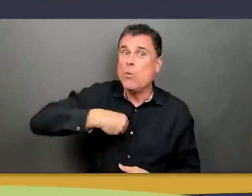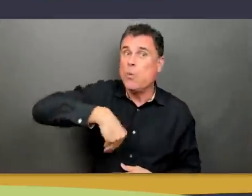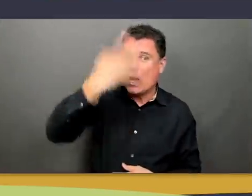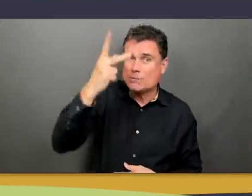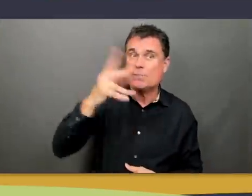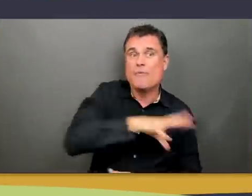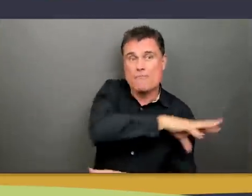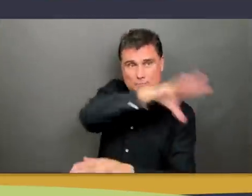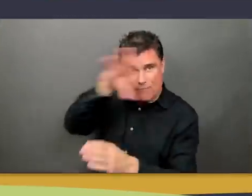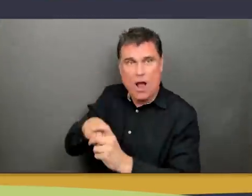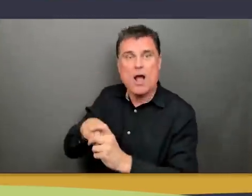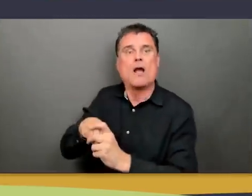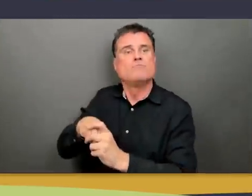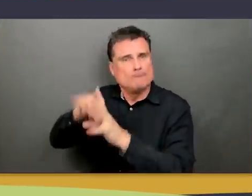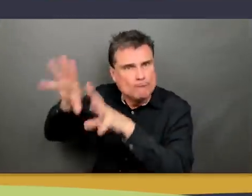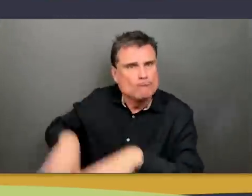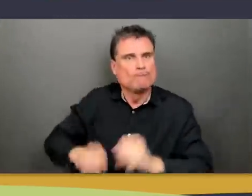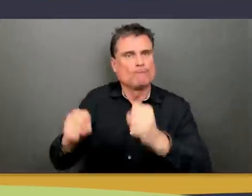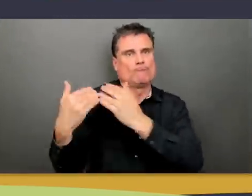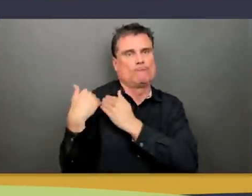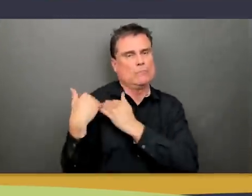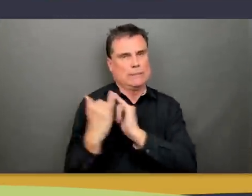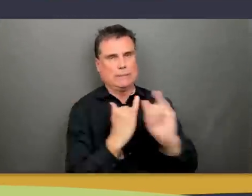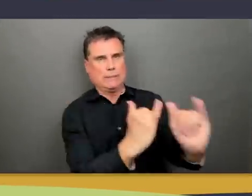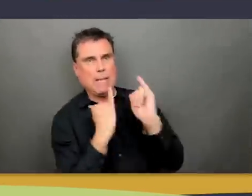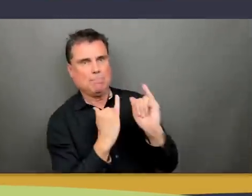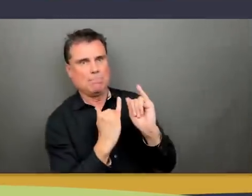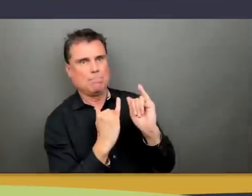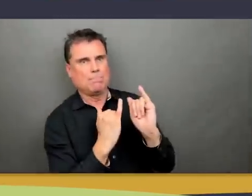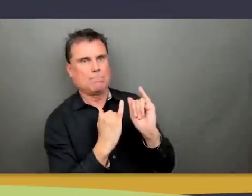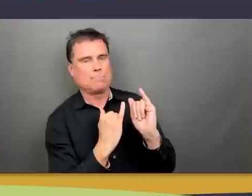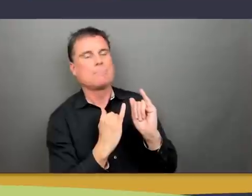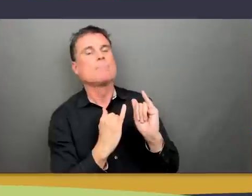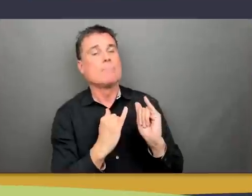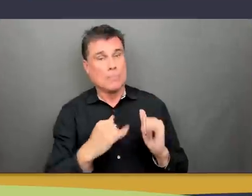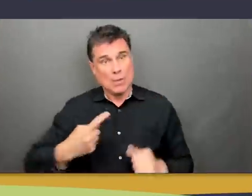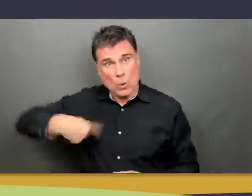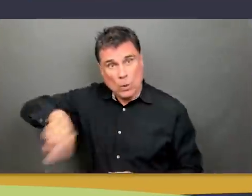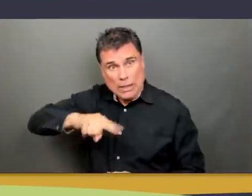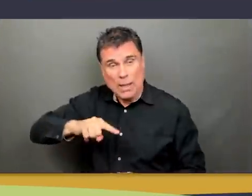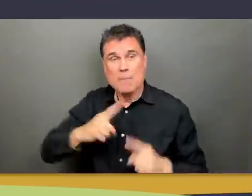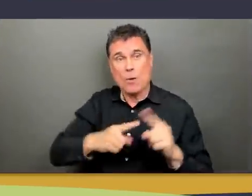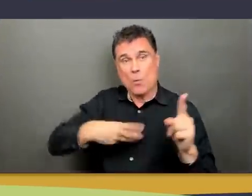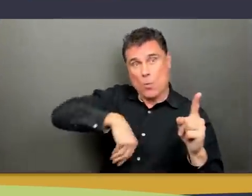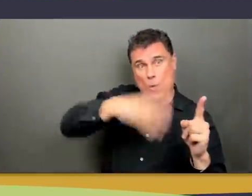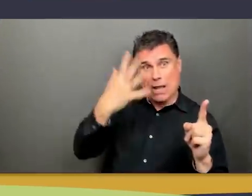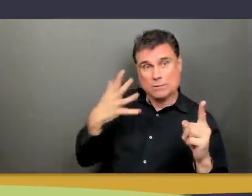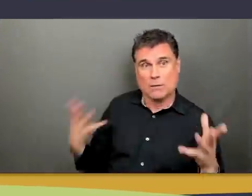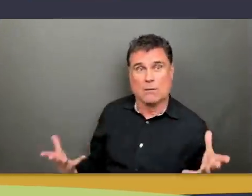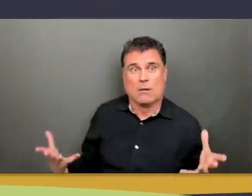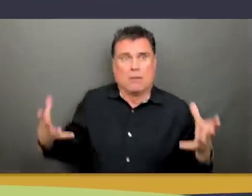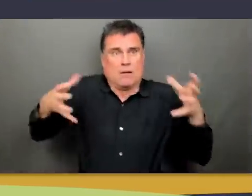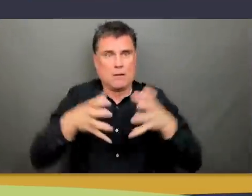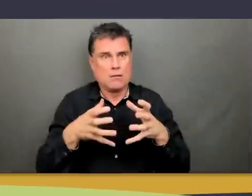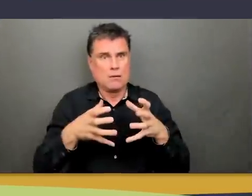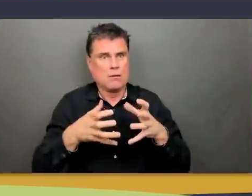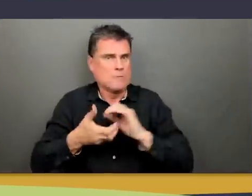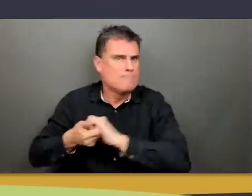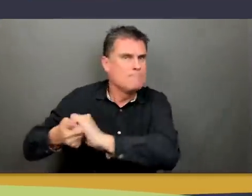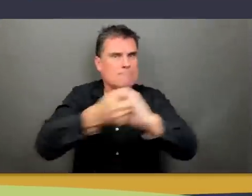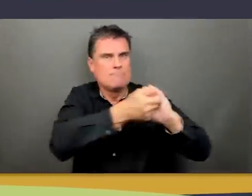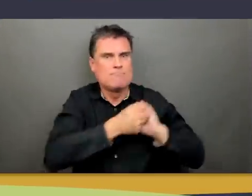very much bound to one another because we all live in the same home, and what befalls one befalls us